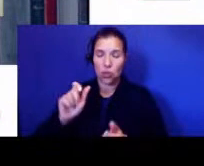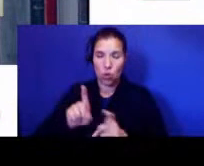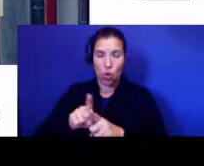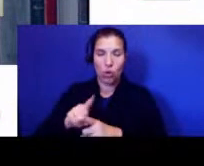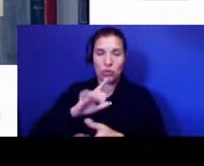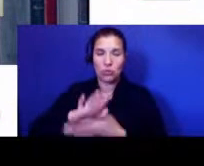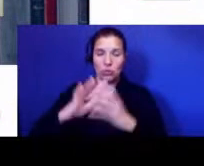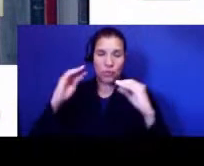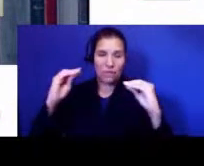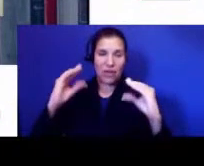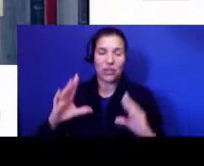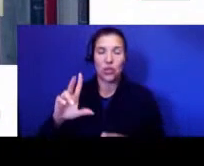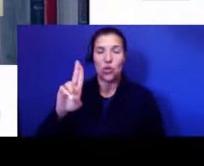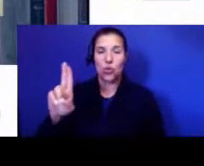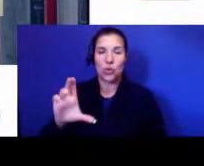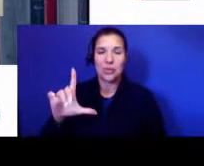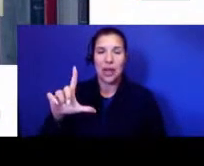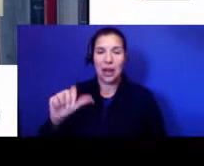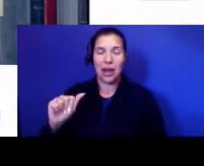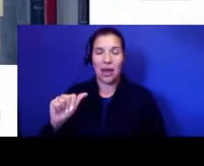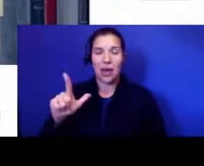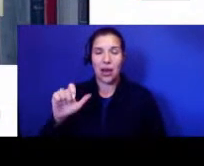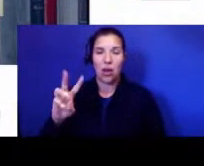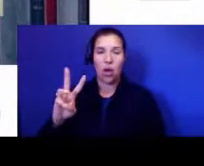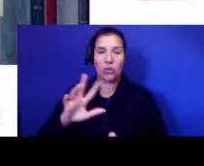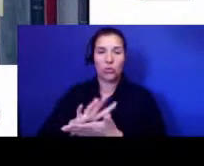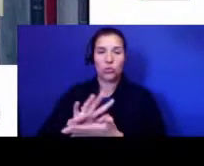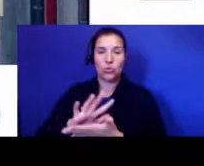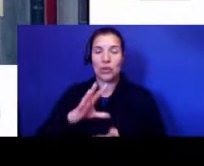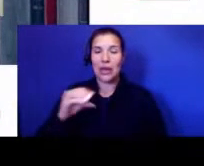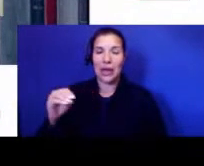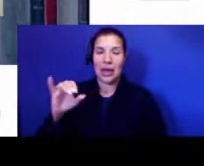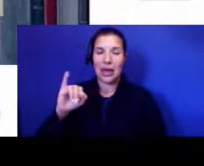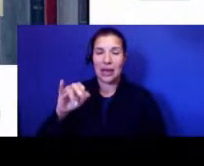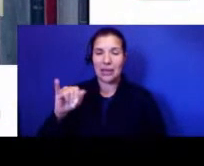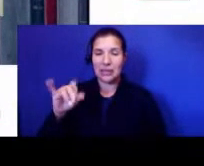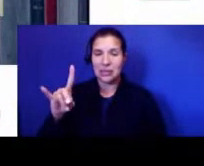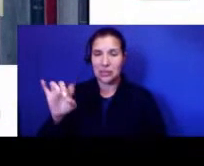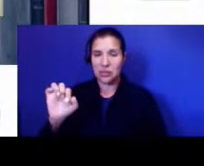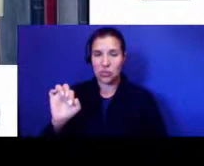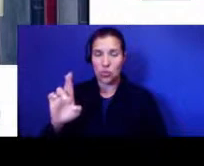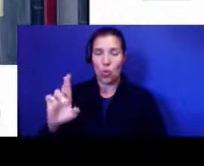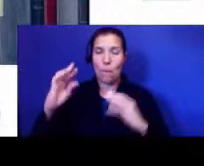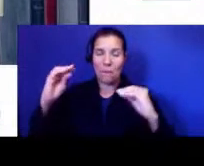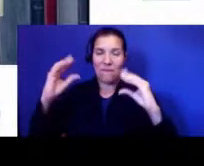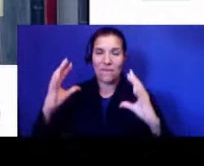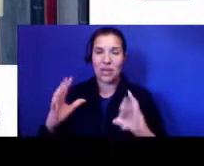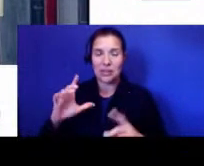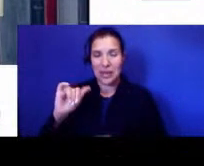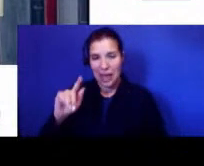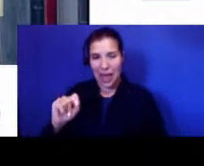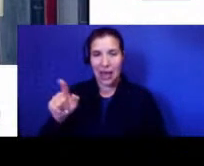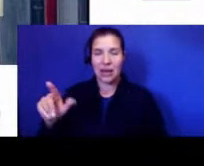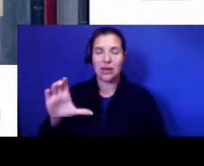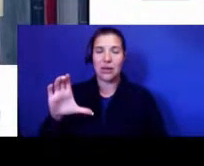at UCLA Law School, and is the Isidore and Seville Solbacher Professor at Columbia Law